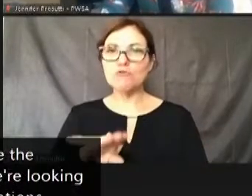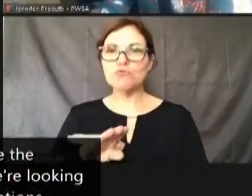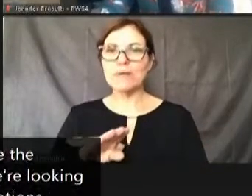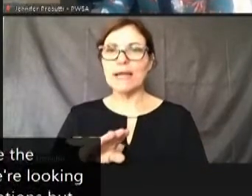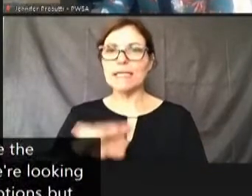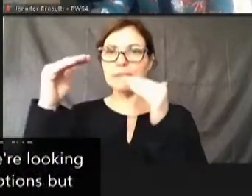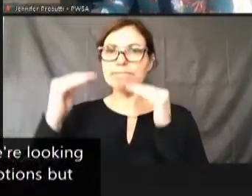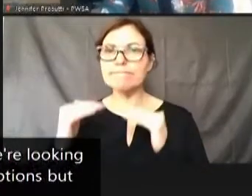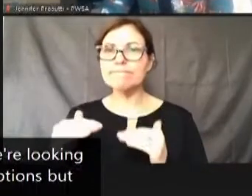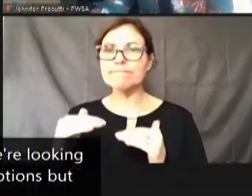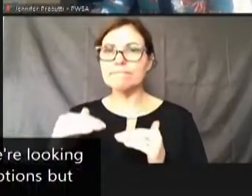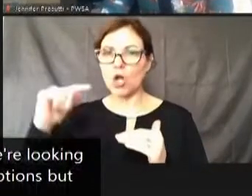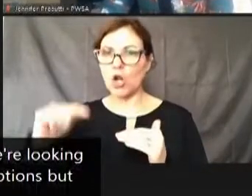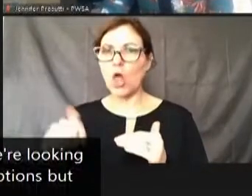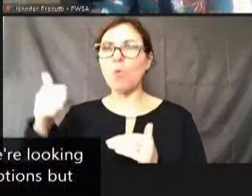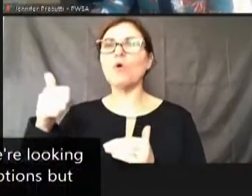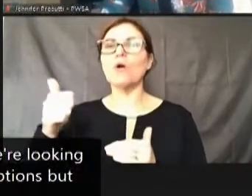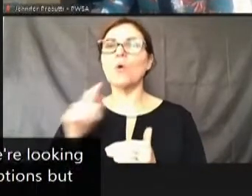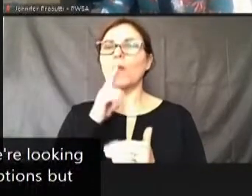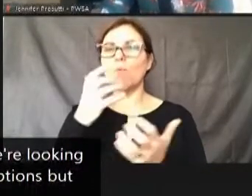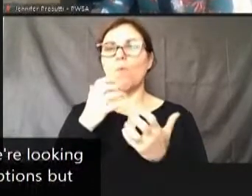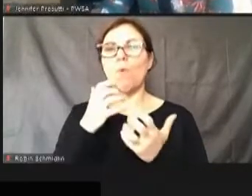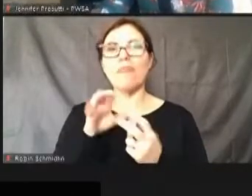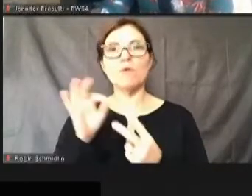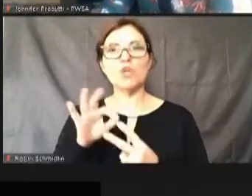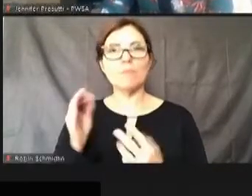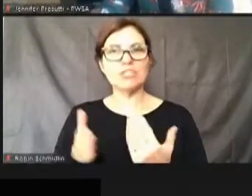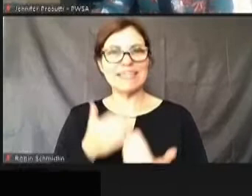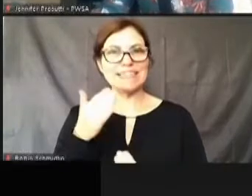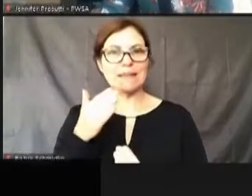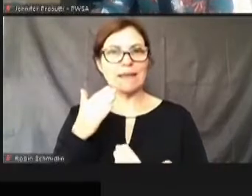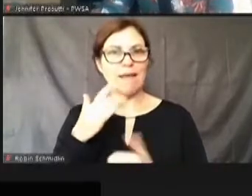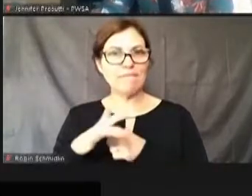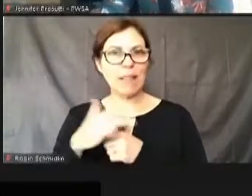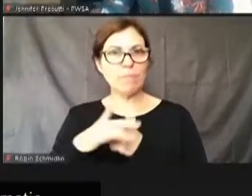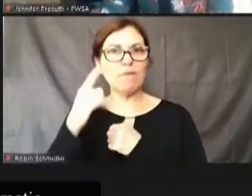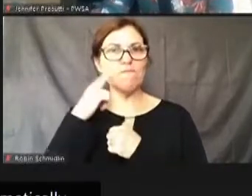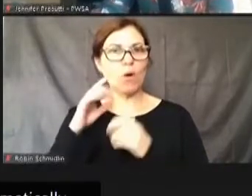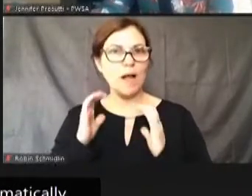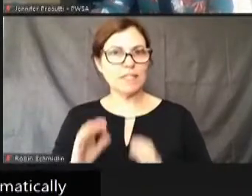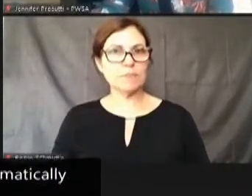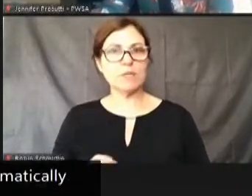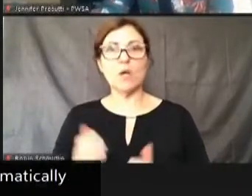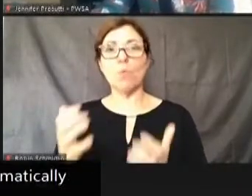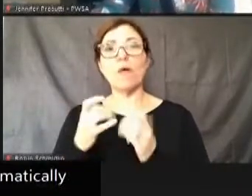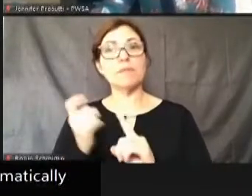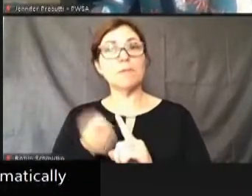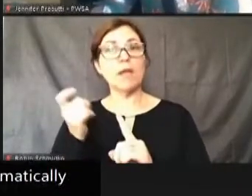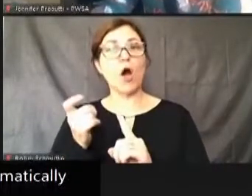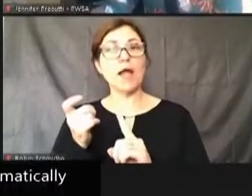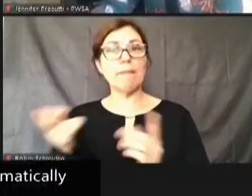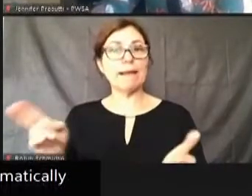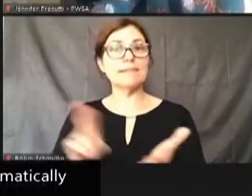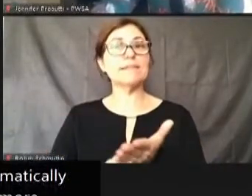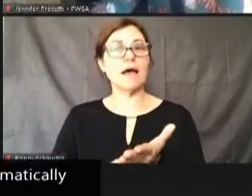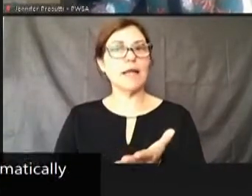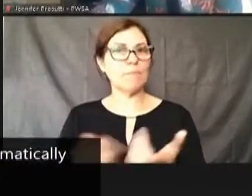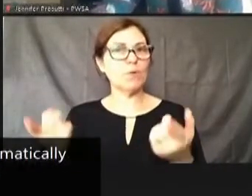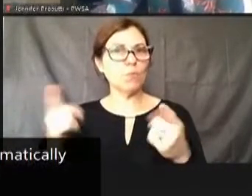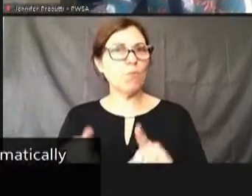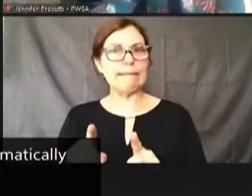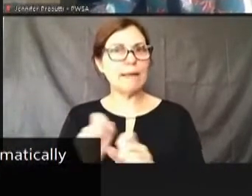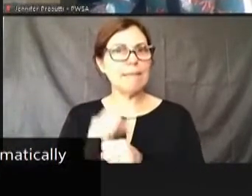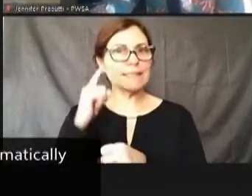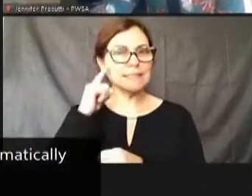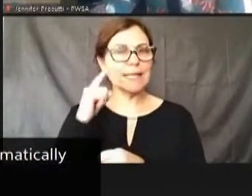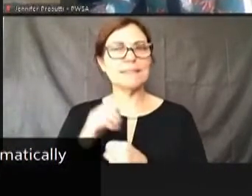making those options easily available for customers and allowing them to be automatically enrolled where it makes sense. And the winter moratorium program